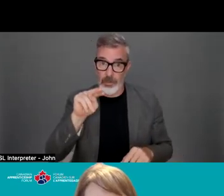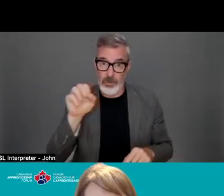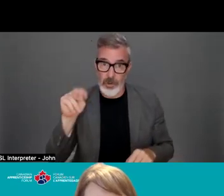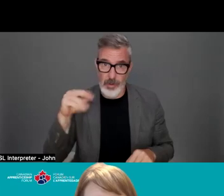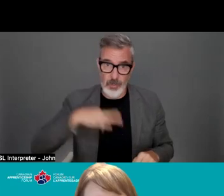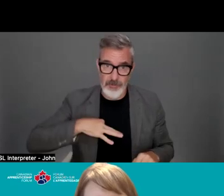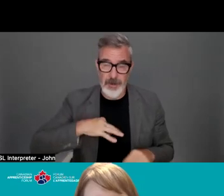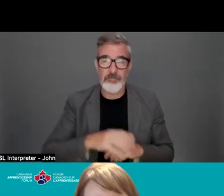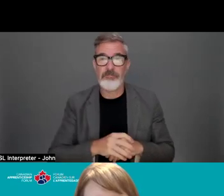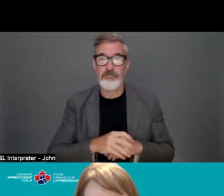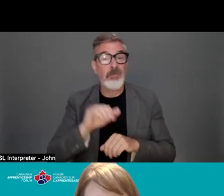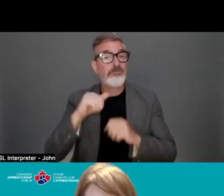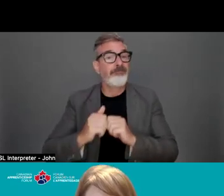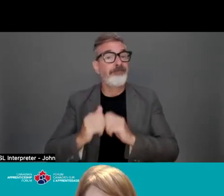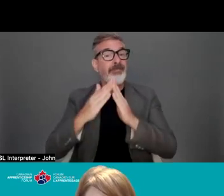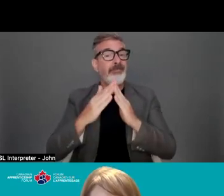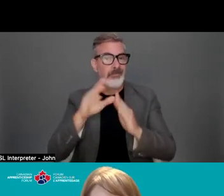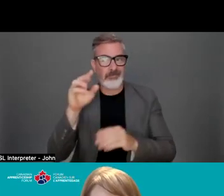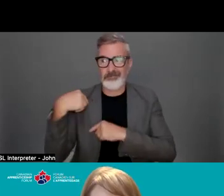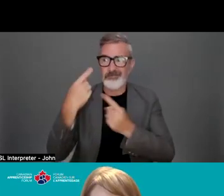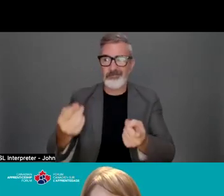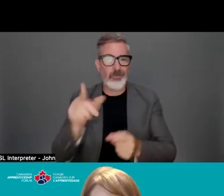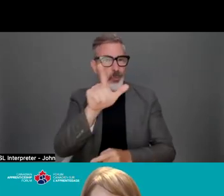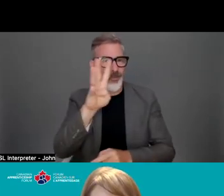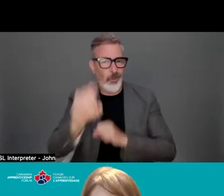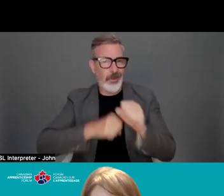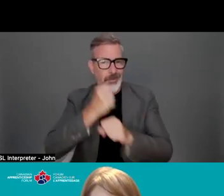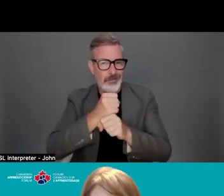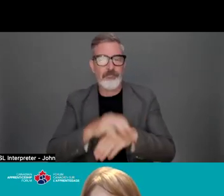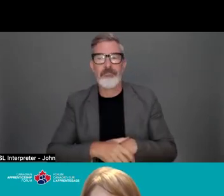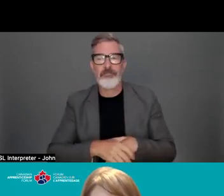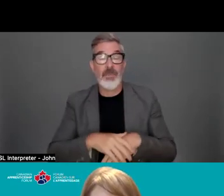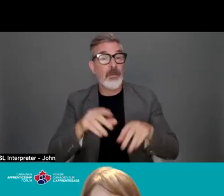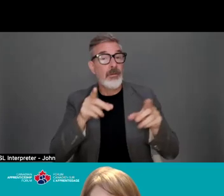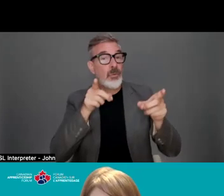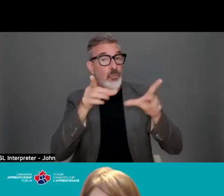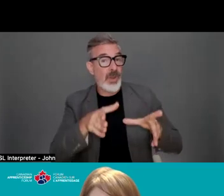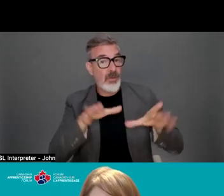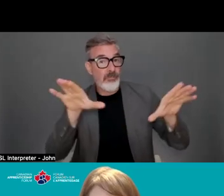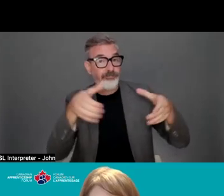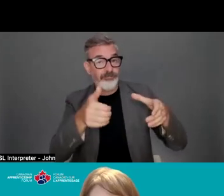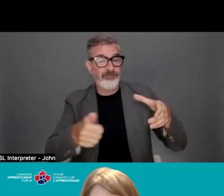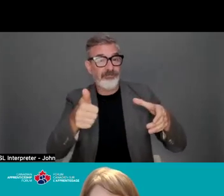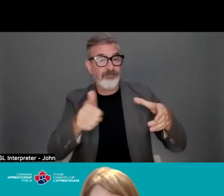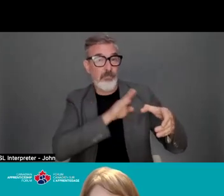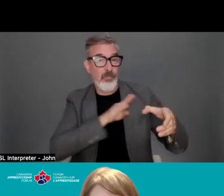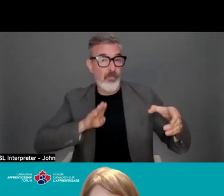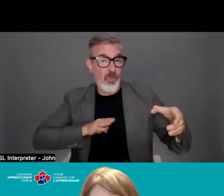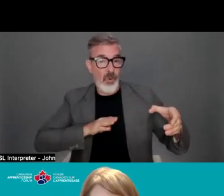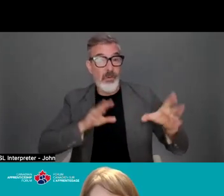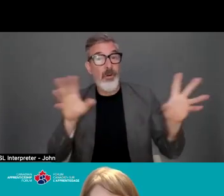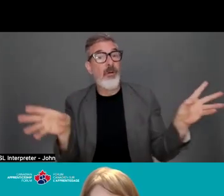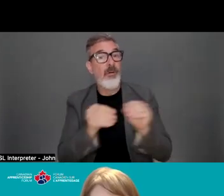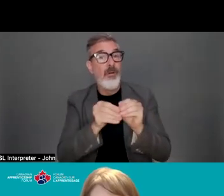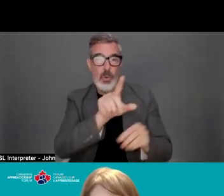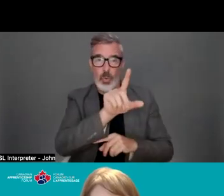for 24 years, and we have a board of directors with 20 board of